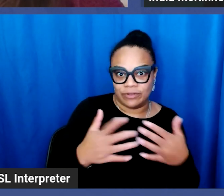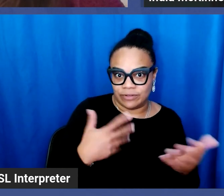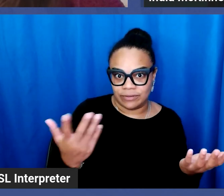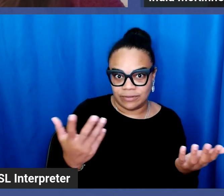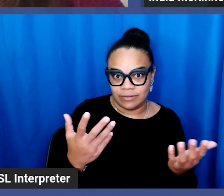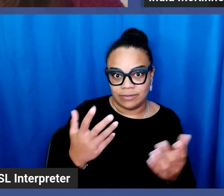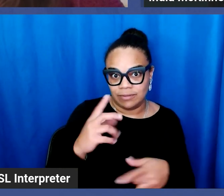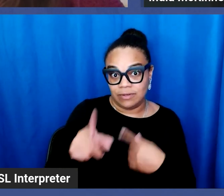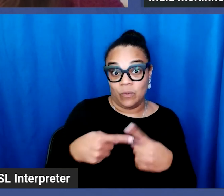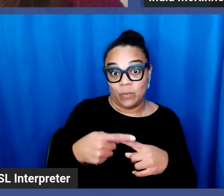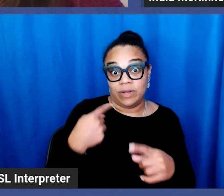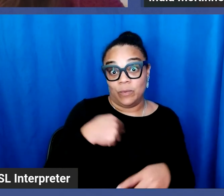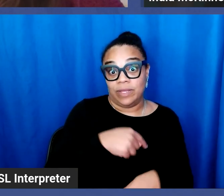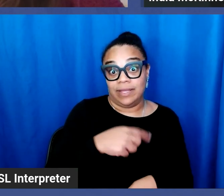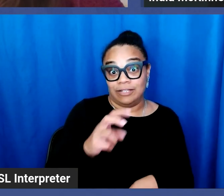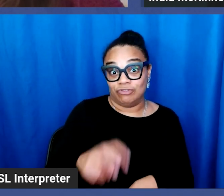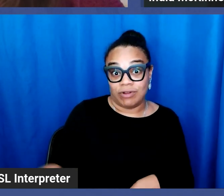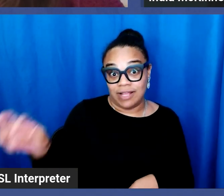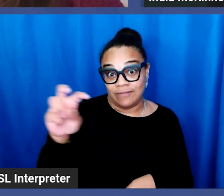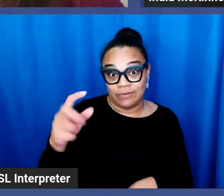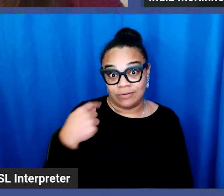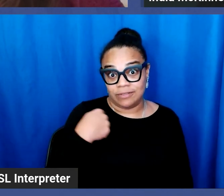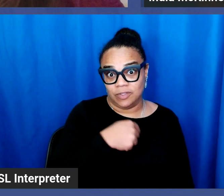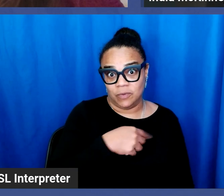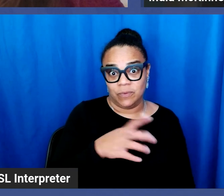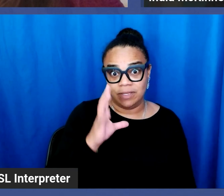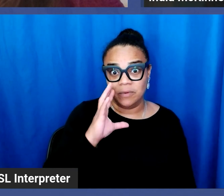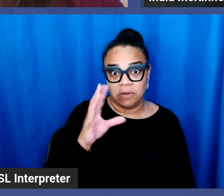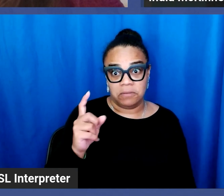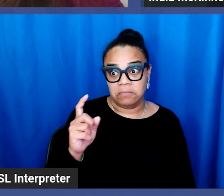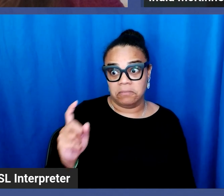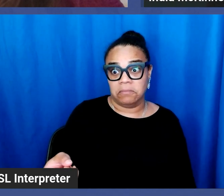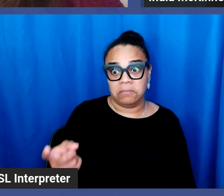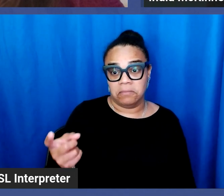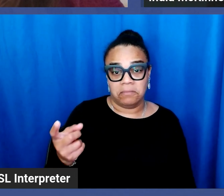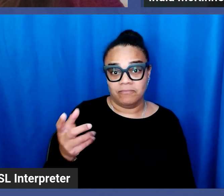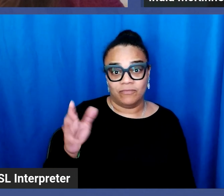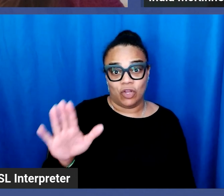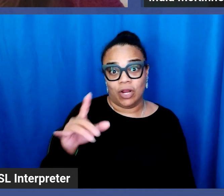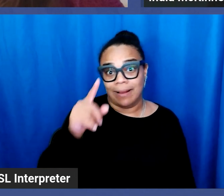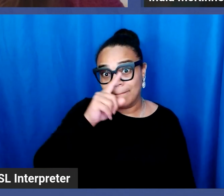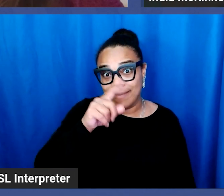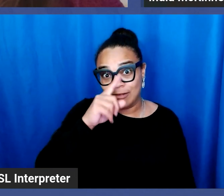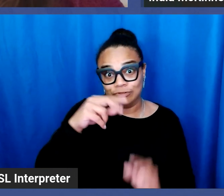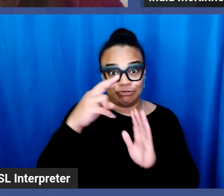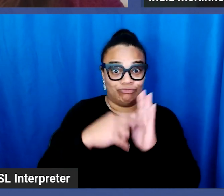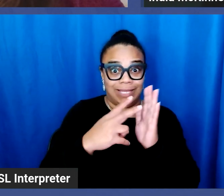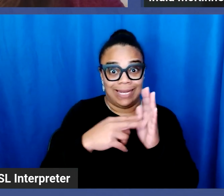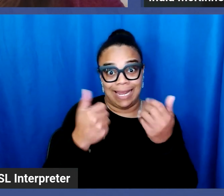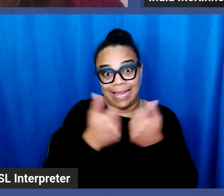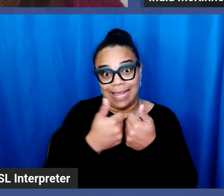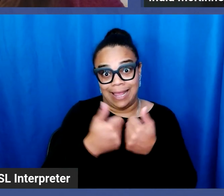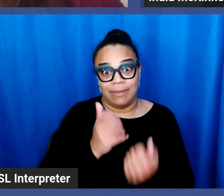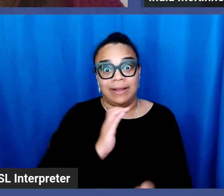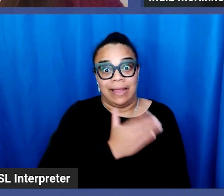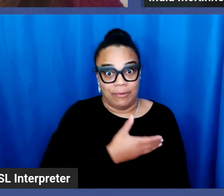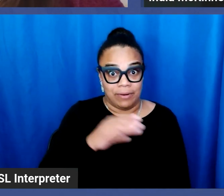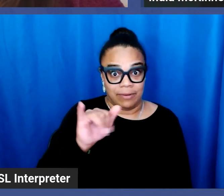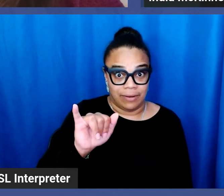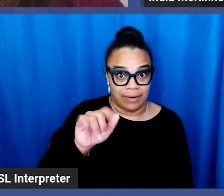travel, we're going to put her mouse reading game on our